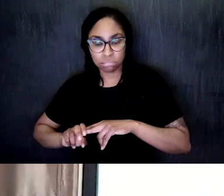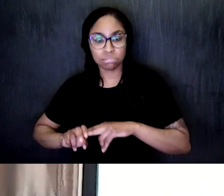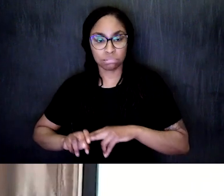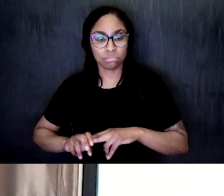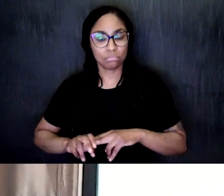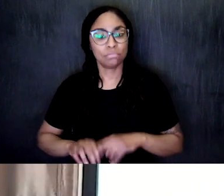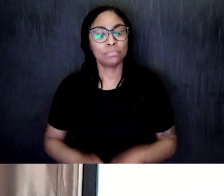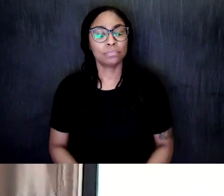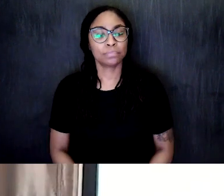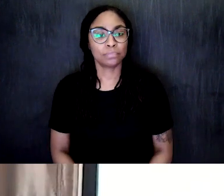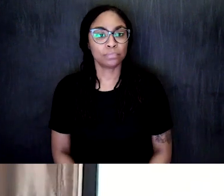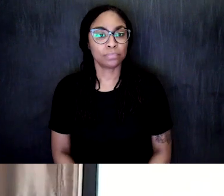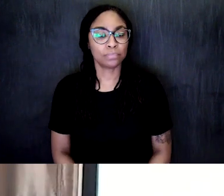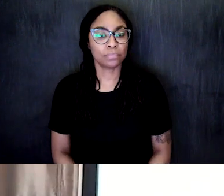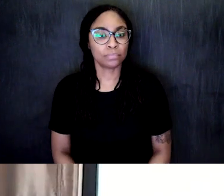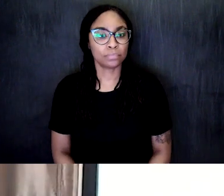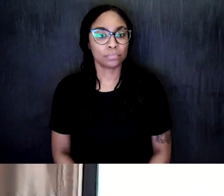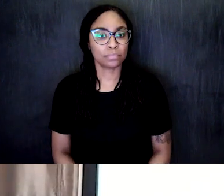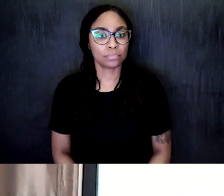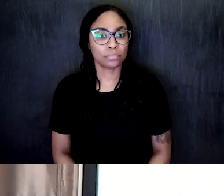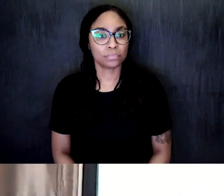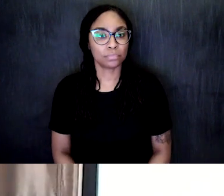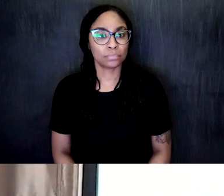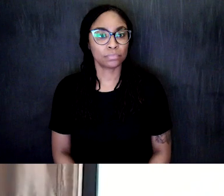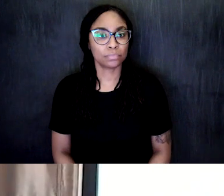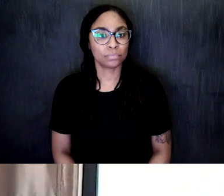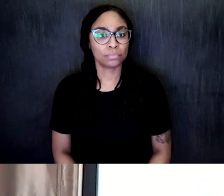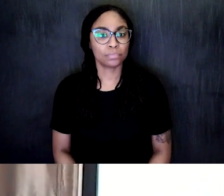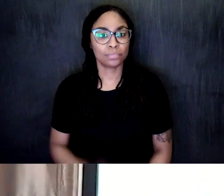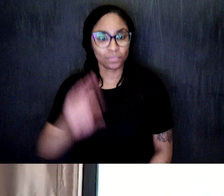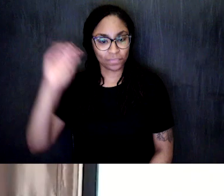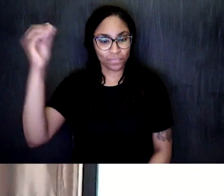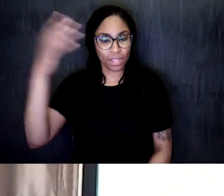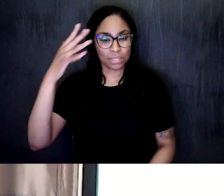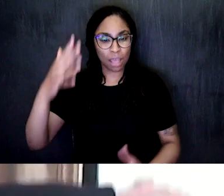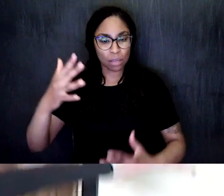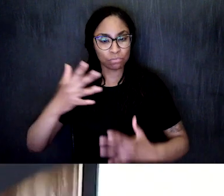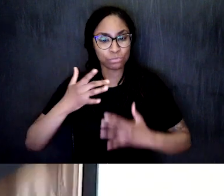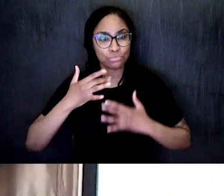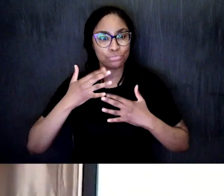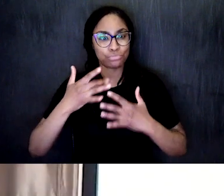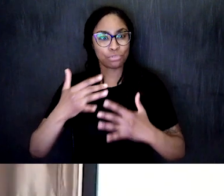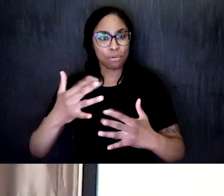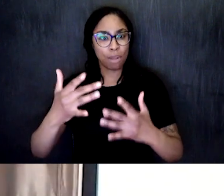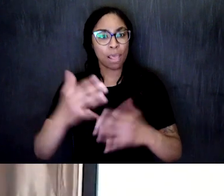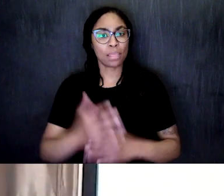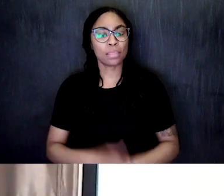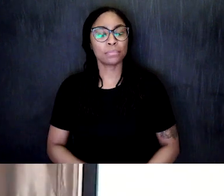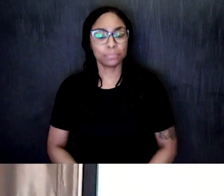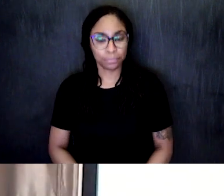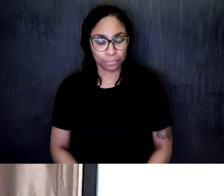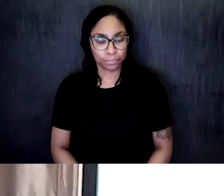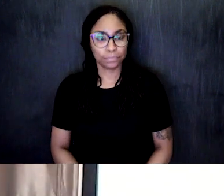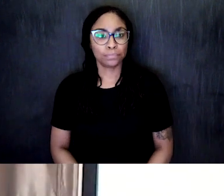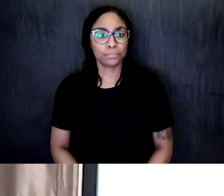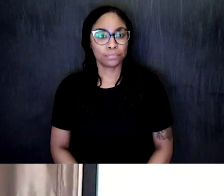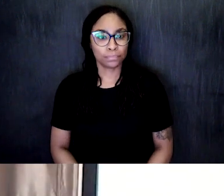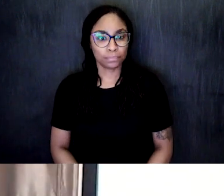Wonderful. Good. Let's take a sun breath in. Let's really gather that up. Breathe